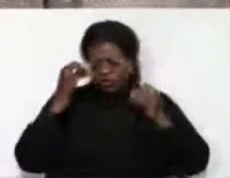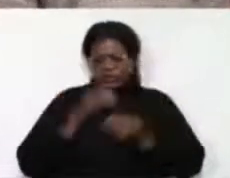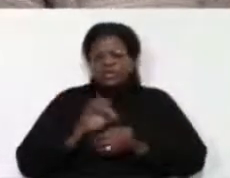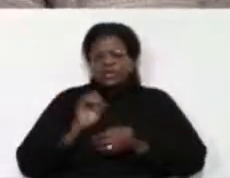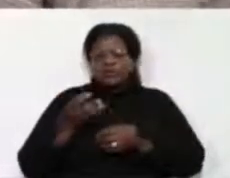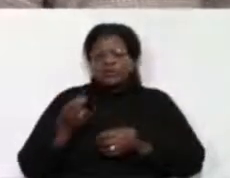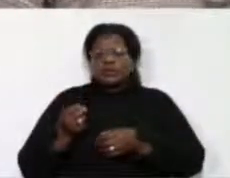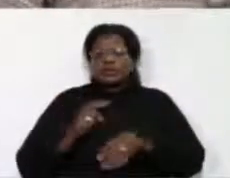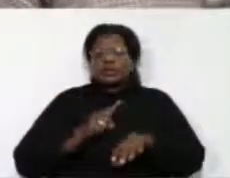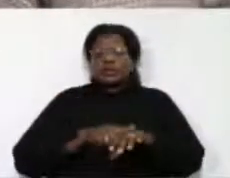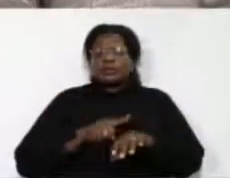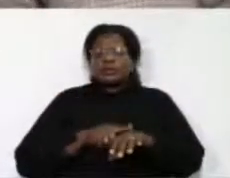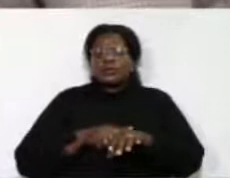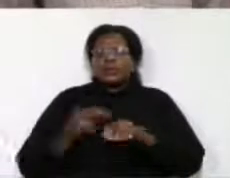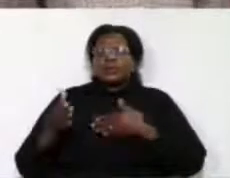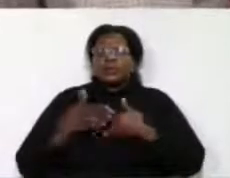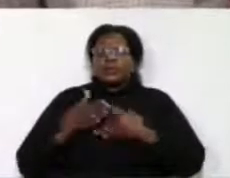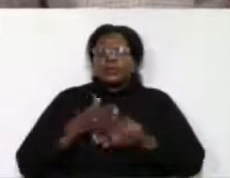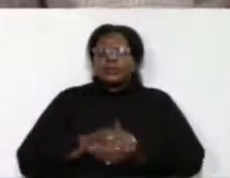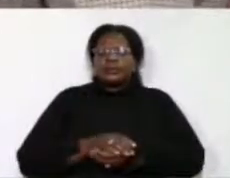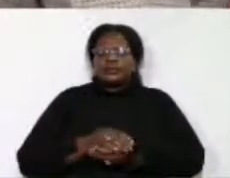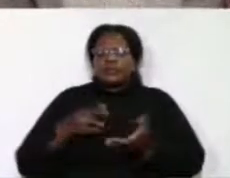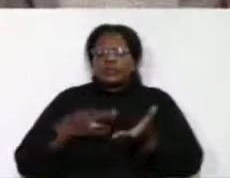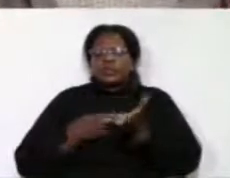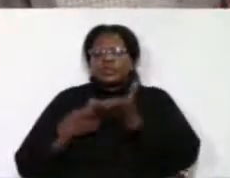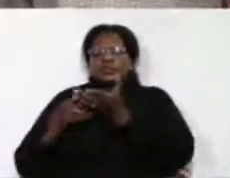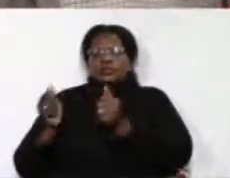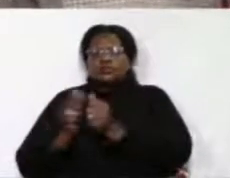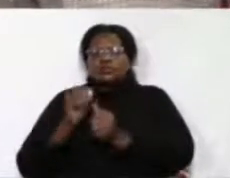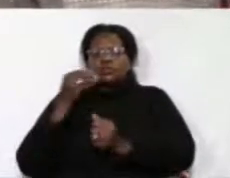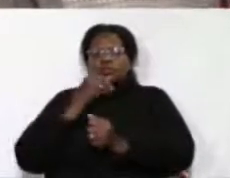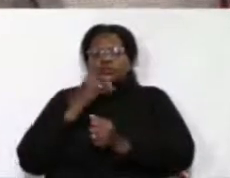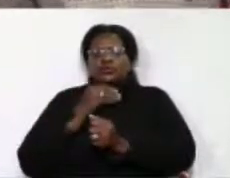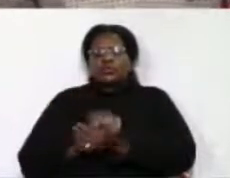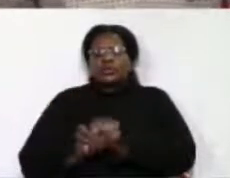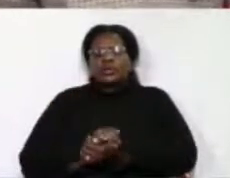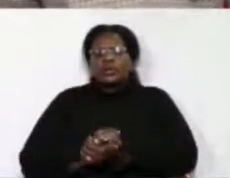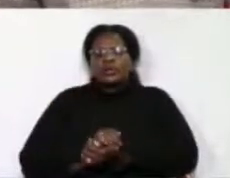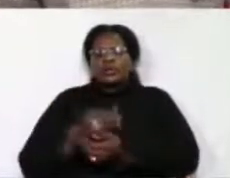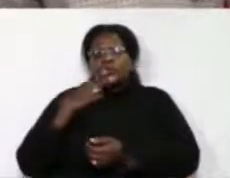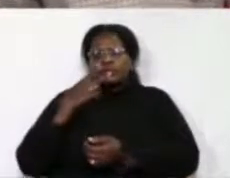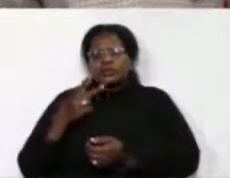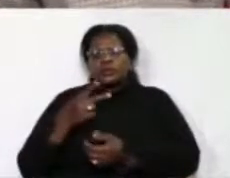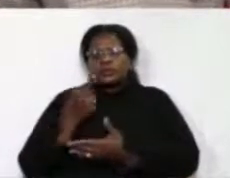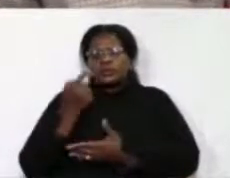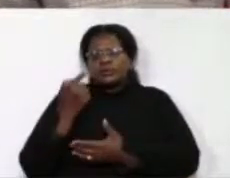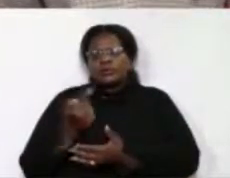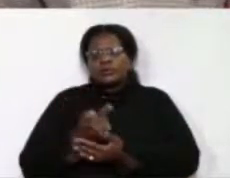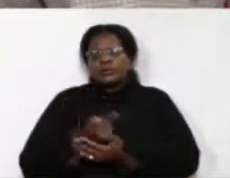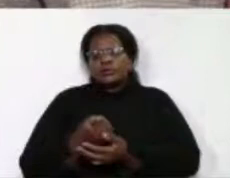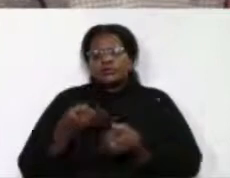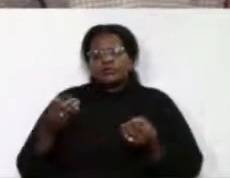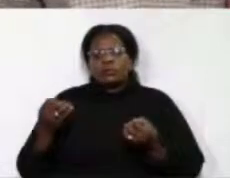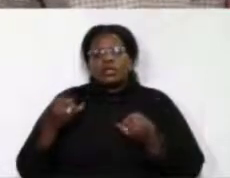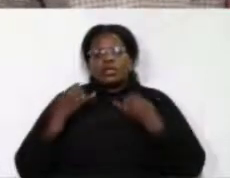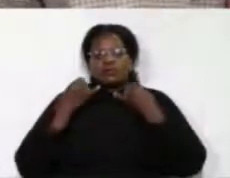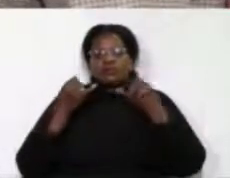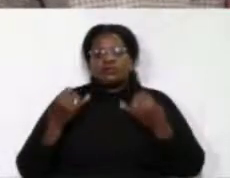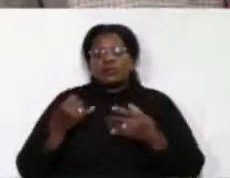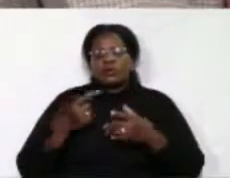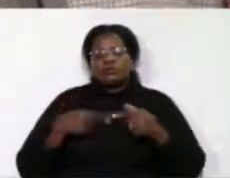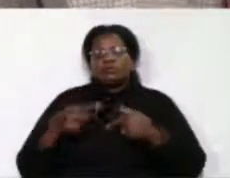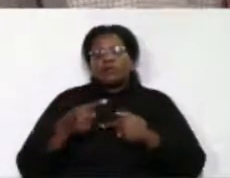back to it. So restaurants and food, maybe you have to look up yourself, but there's a lot of information out there about